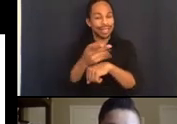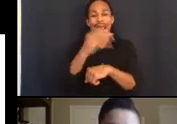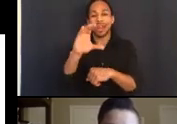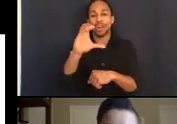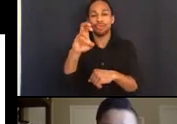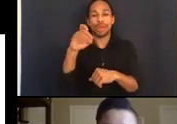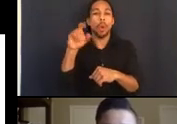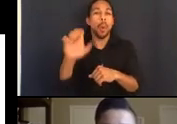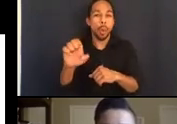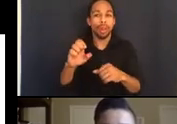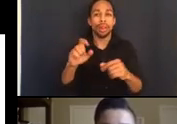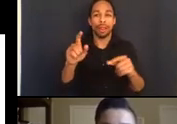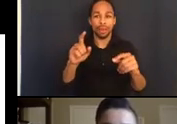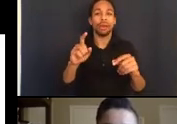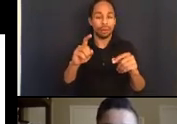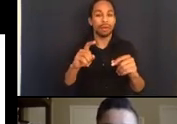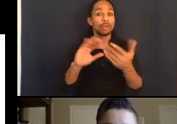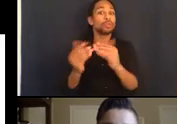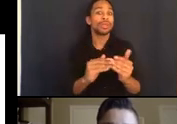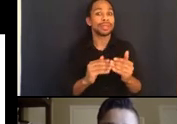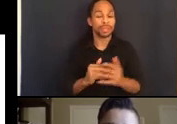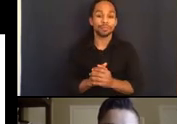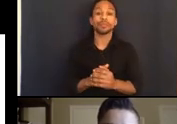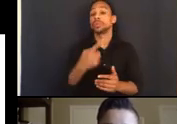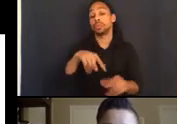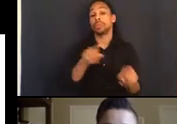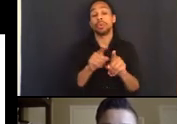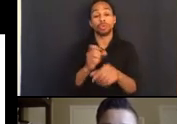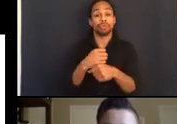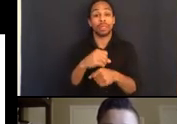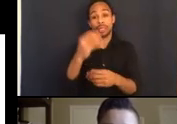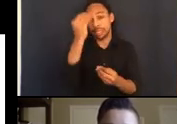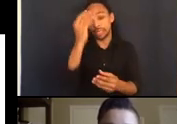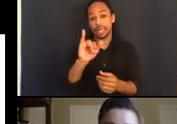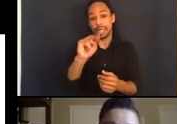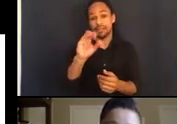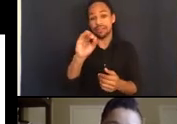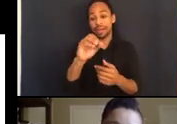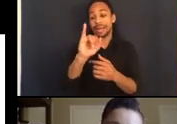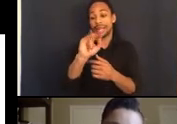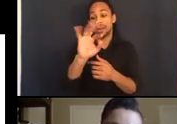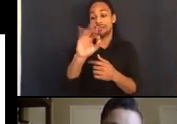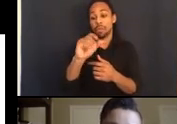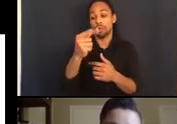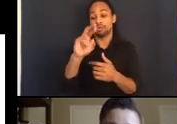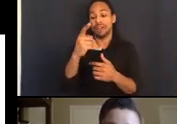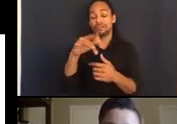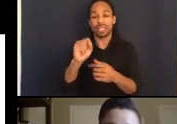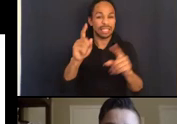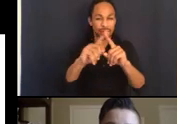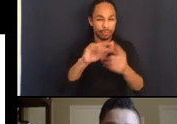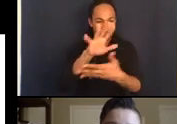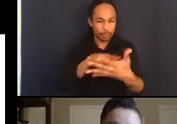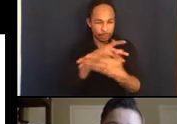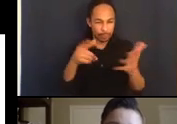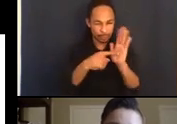50 organizations to create infographics with information about COVID. We've been doing interviews with local radio